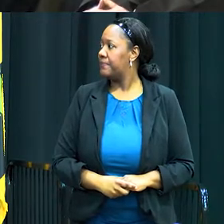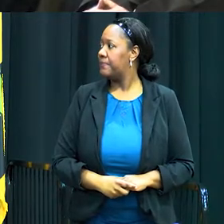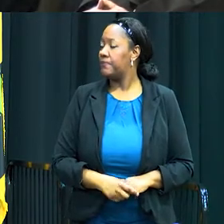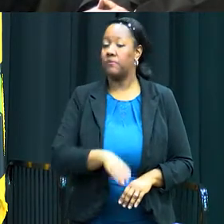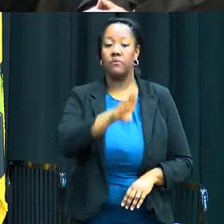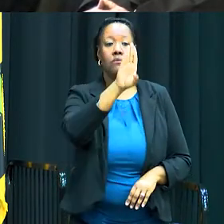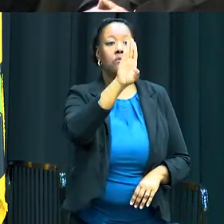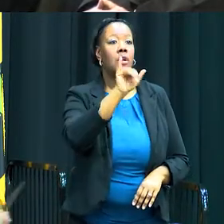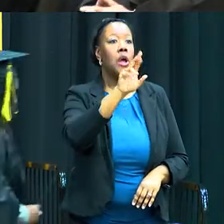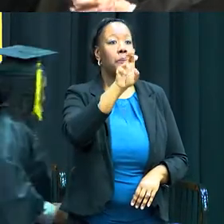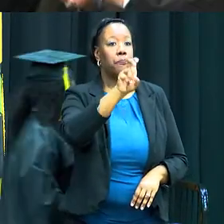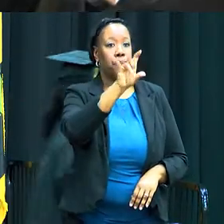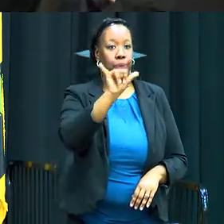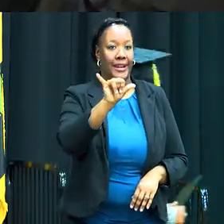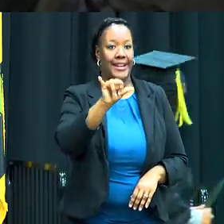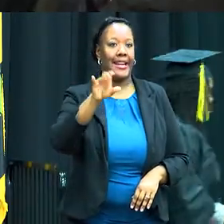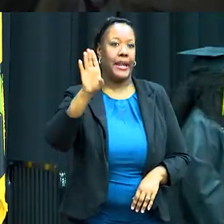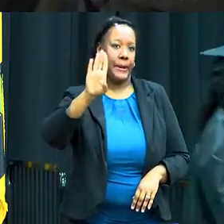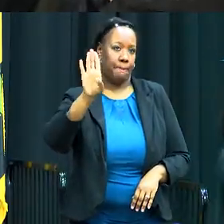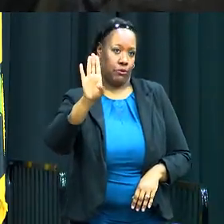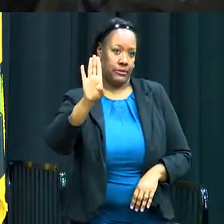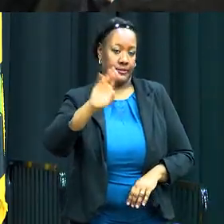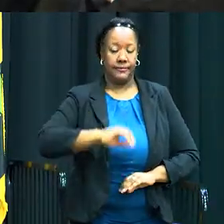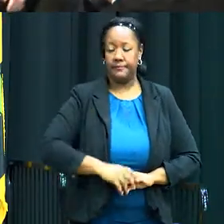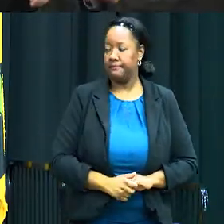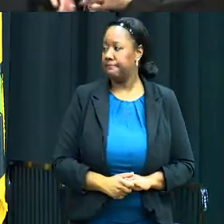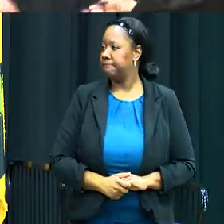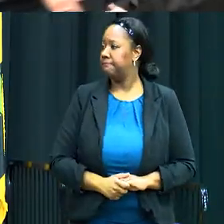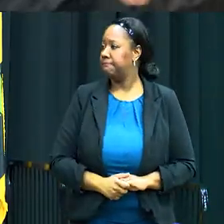Brittany Michelle Barnes.